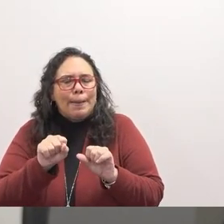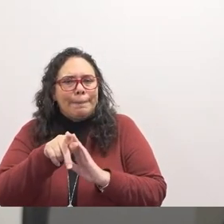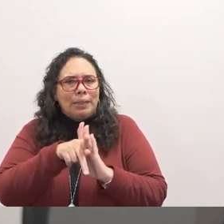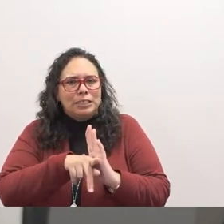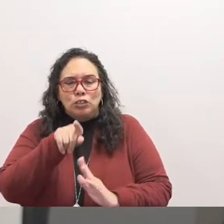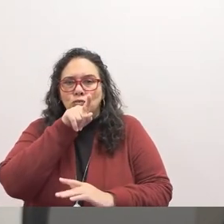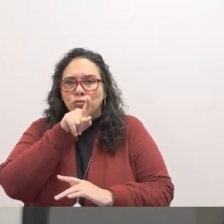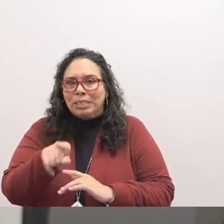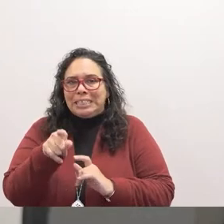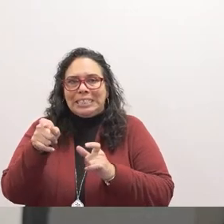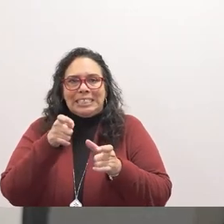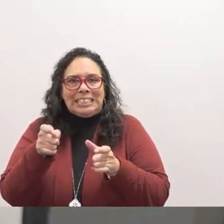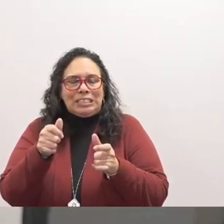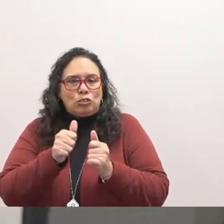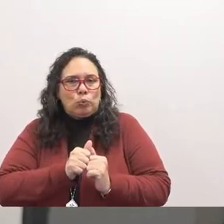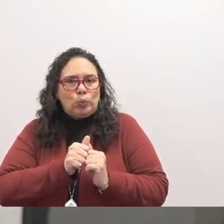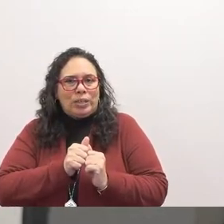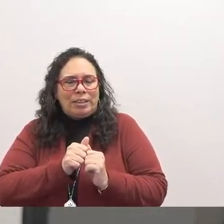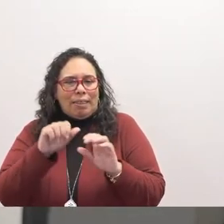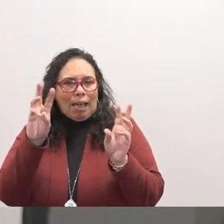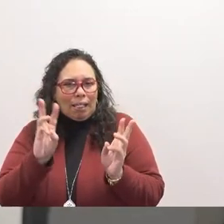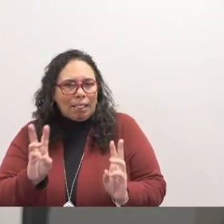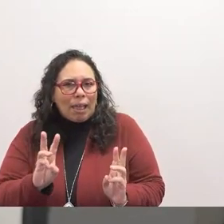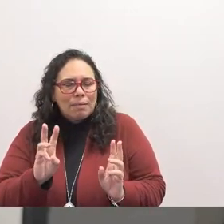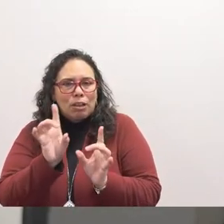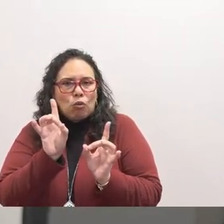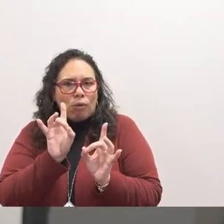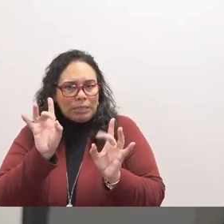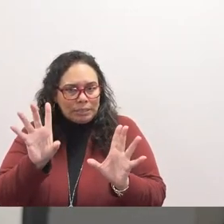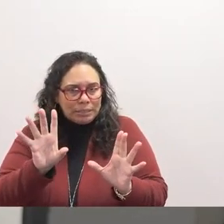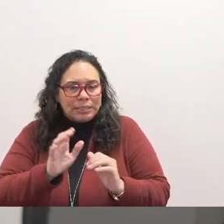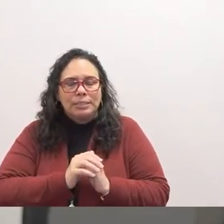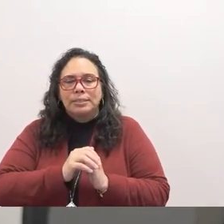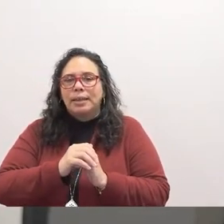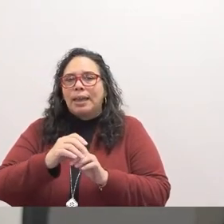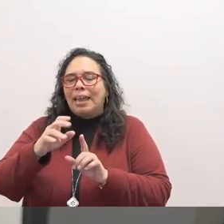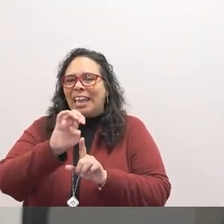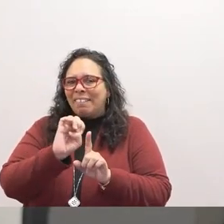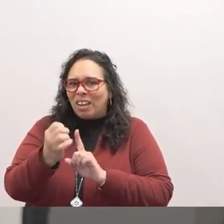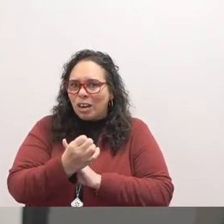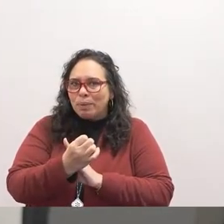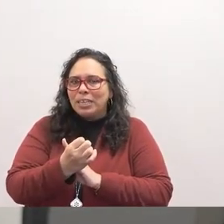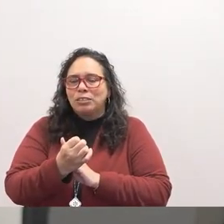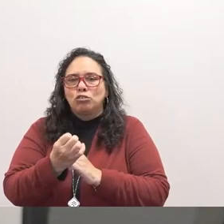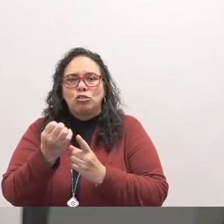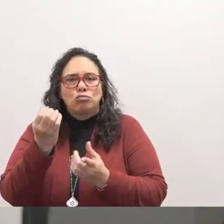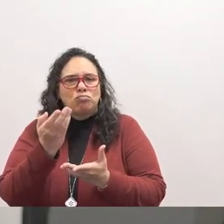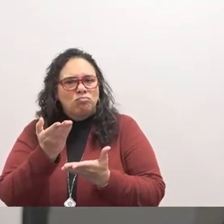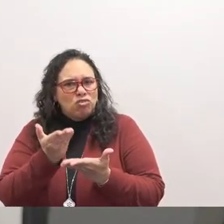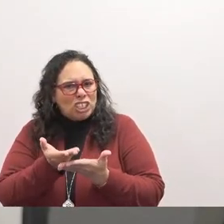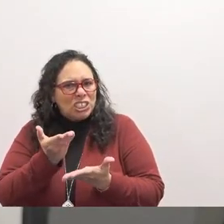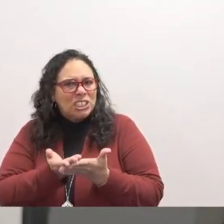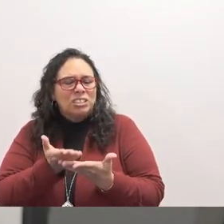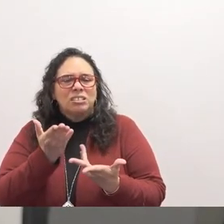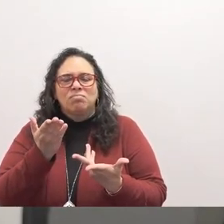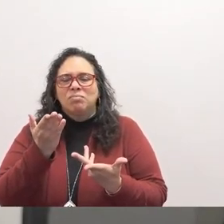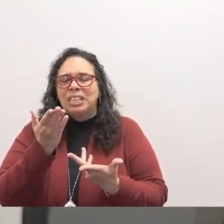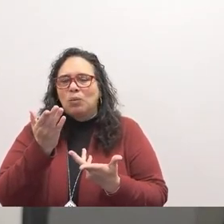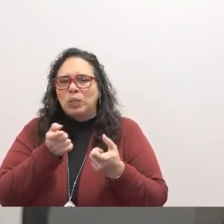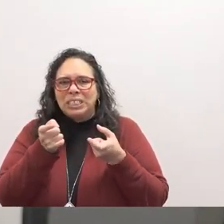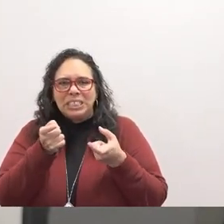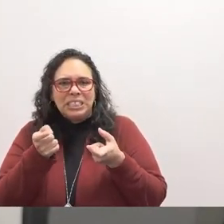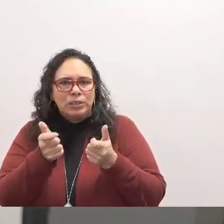with the climate crisis and environmental justice that we deal with on a daily basis in our